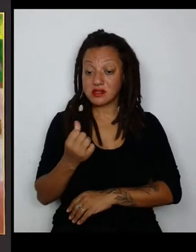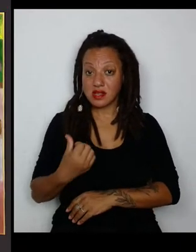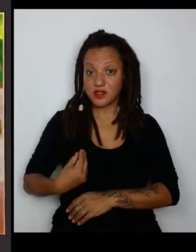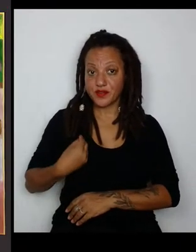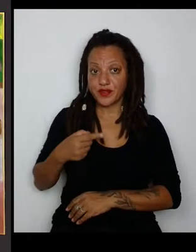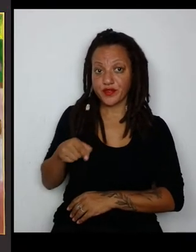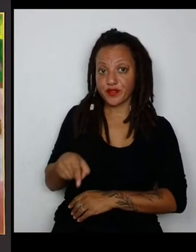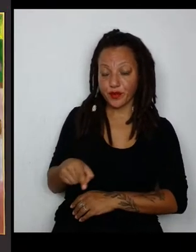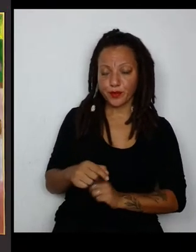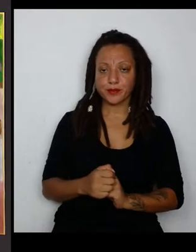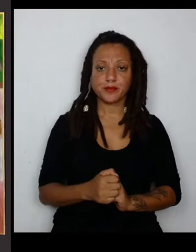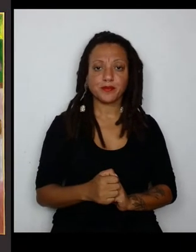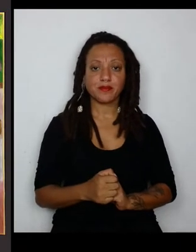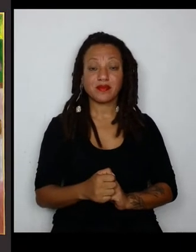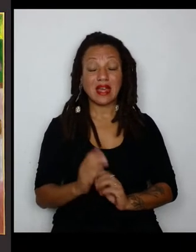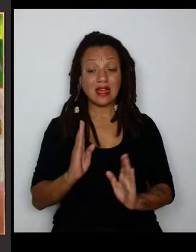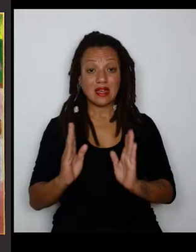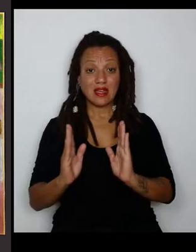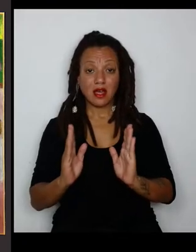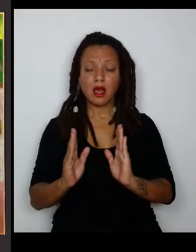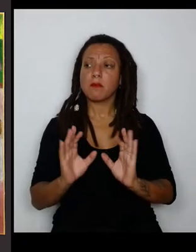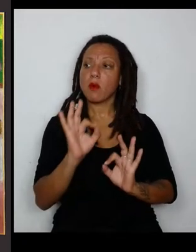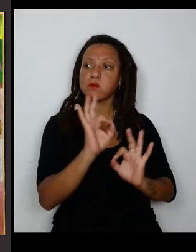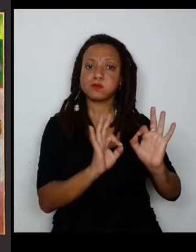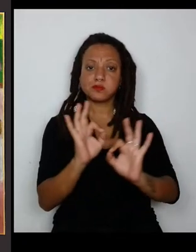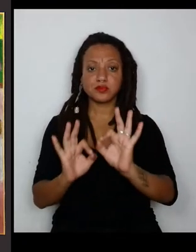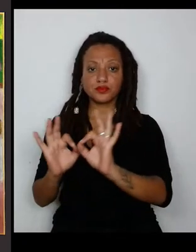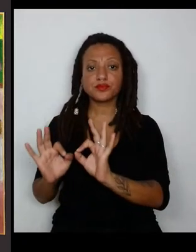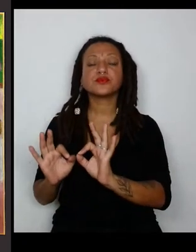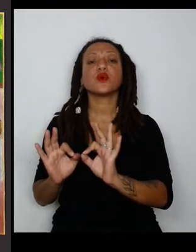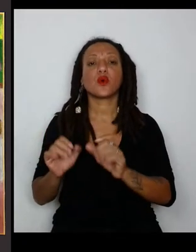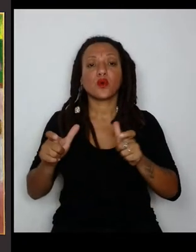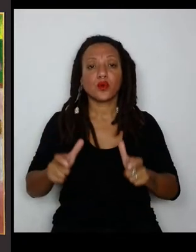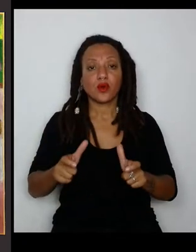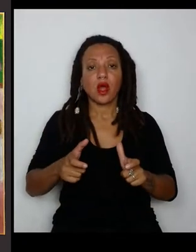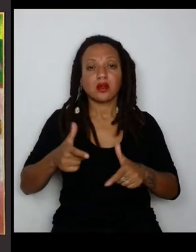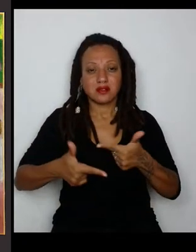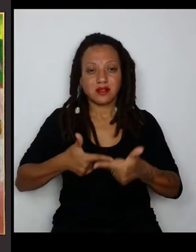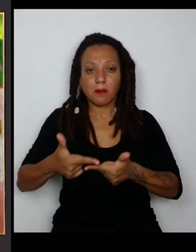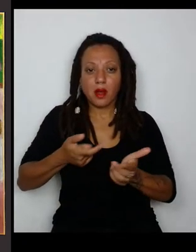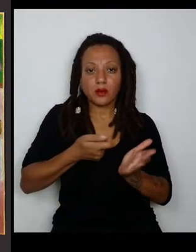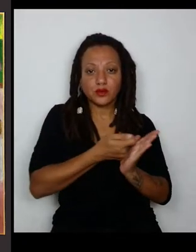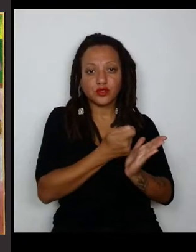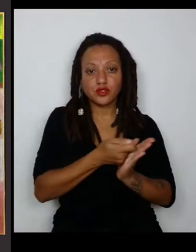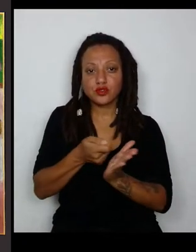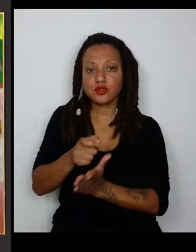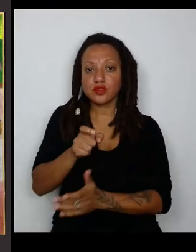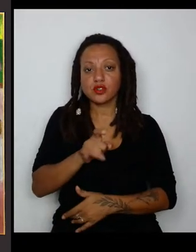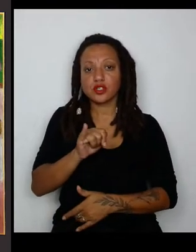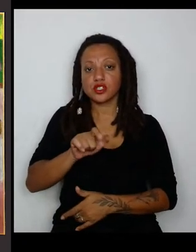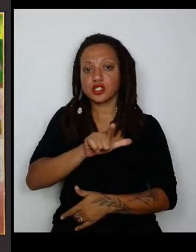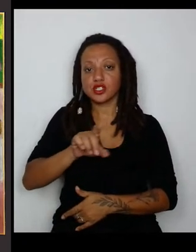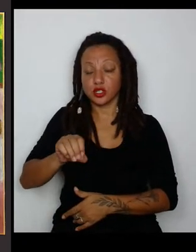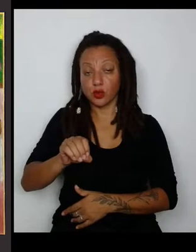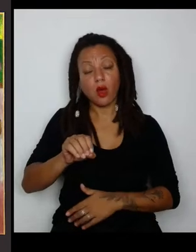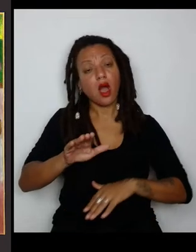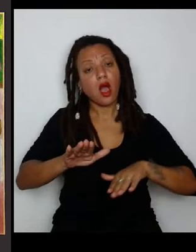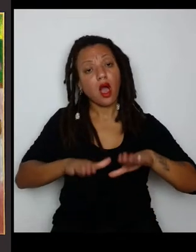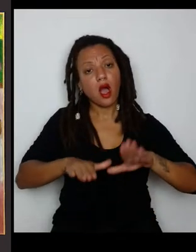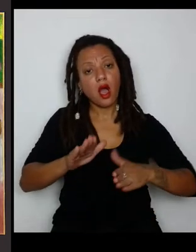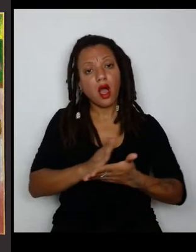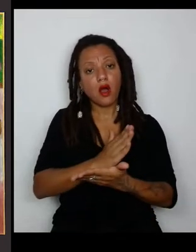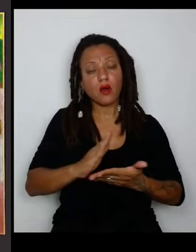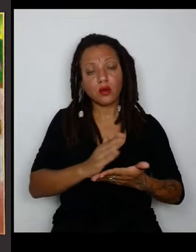with wood block prints by utamaro he took some of them to tahiti and his painting at the right the siesta appears to have been derived from a